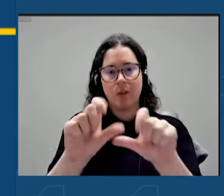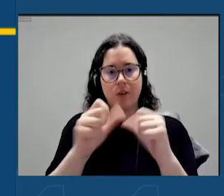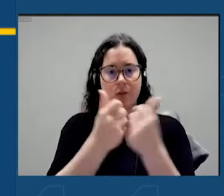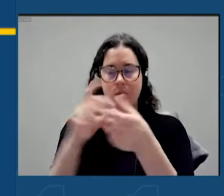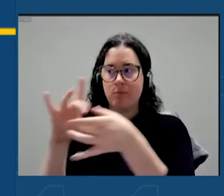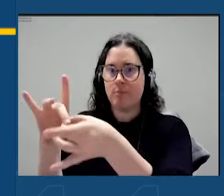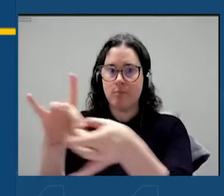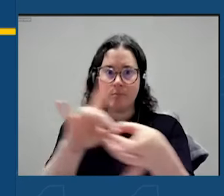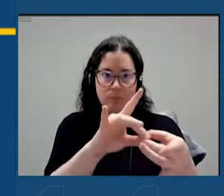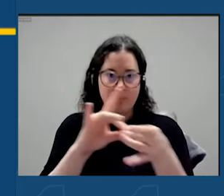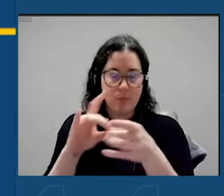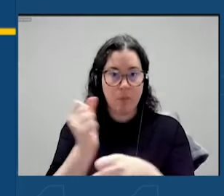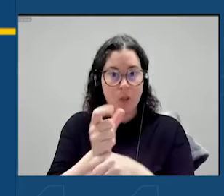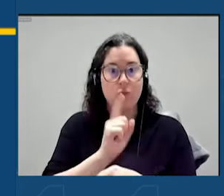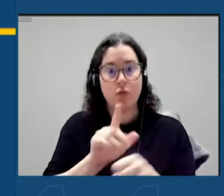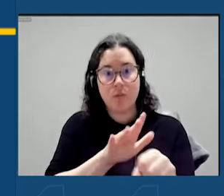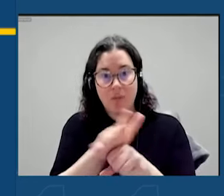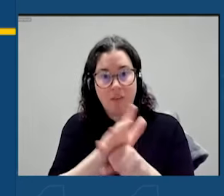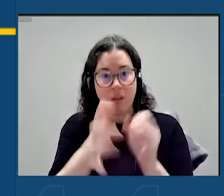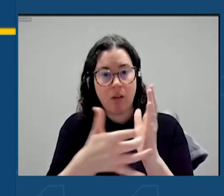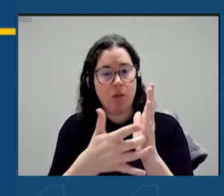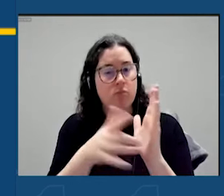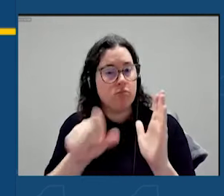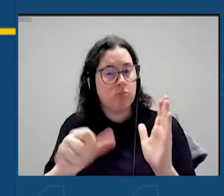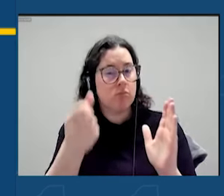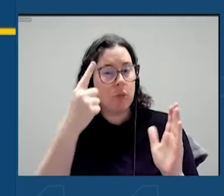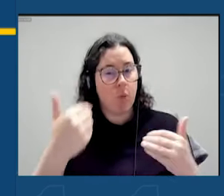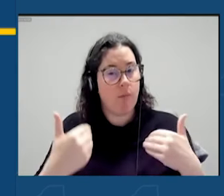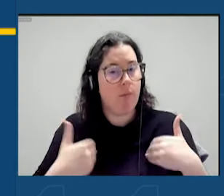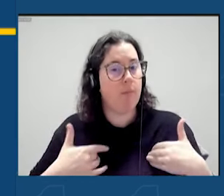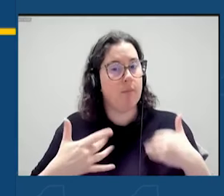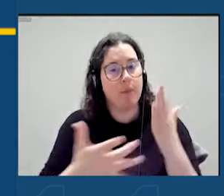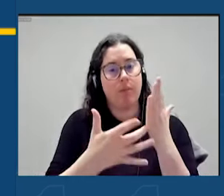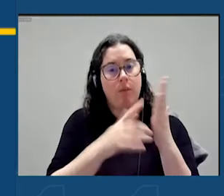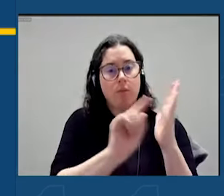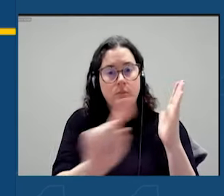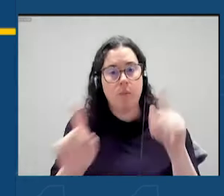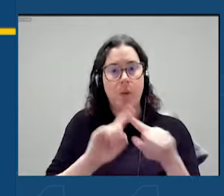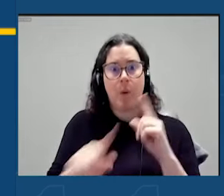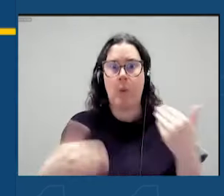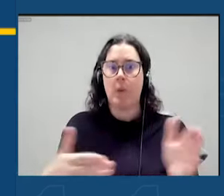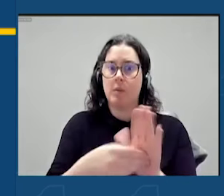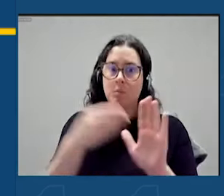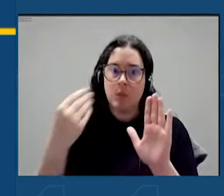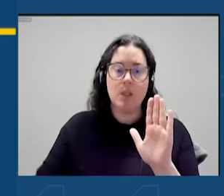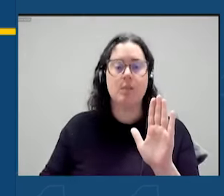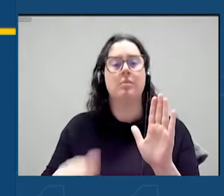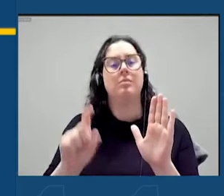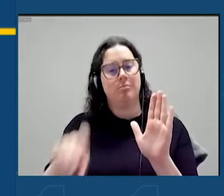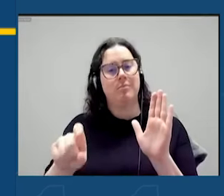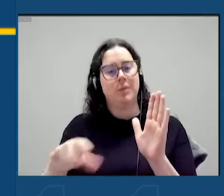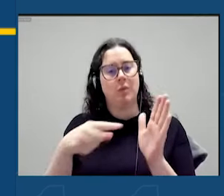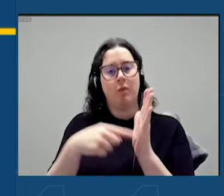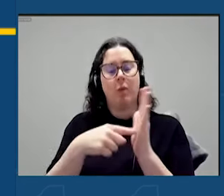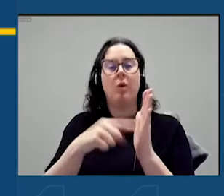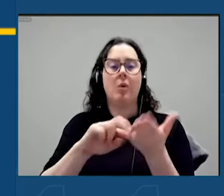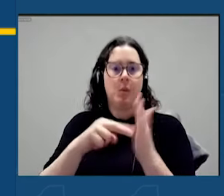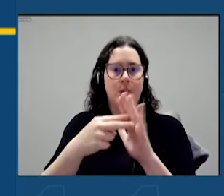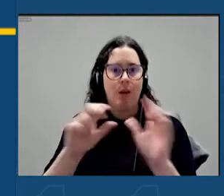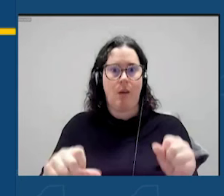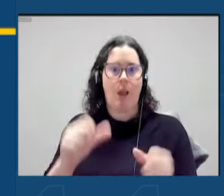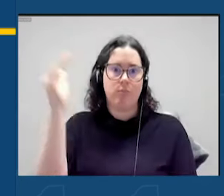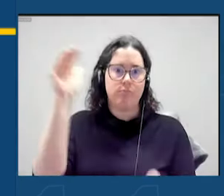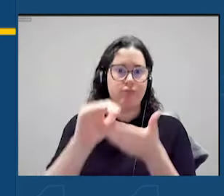the technology that's available but is expensive so they can fight crime. So we need to support our law enforcement so we can return to the